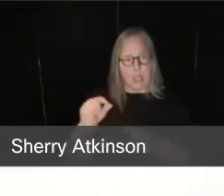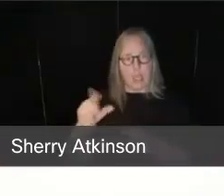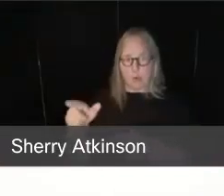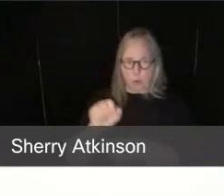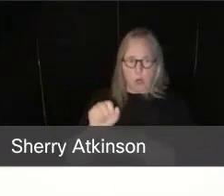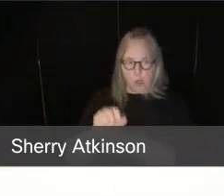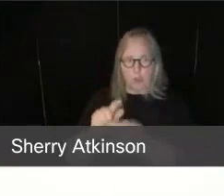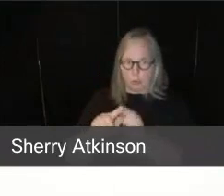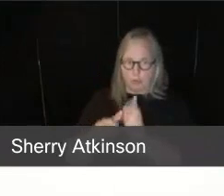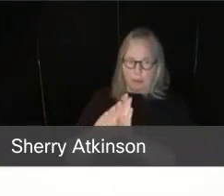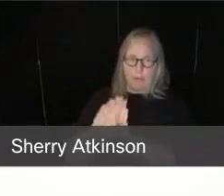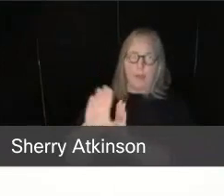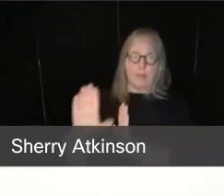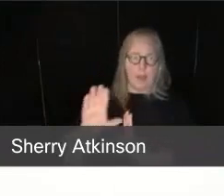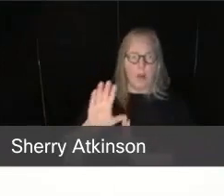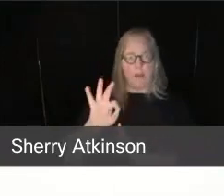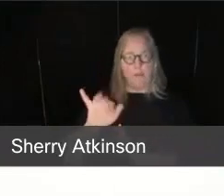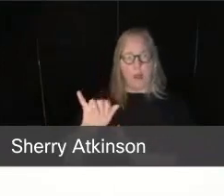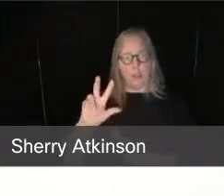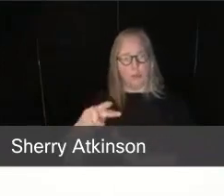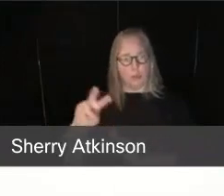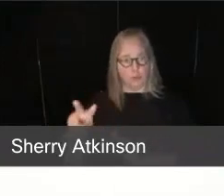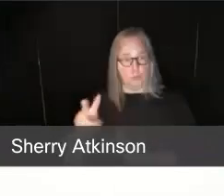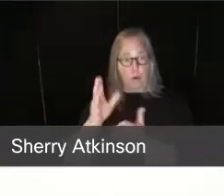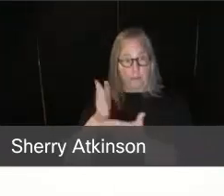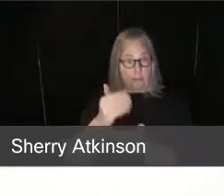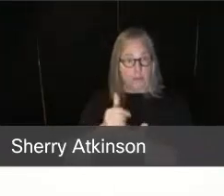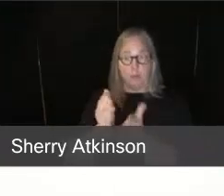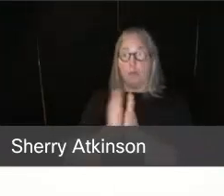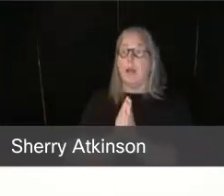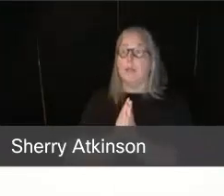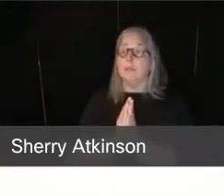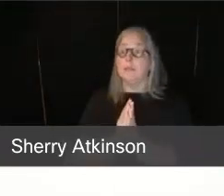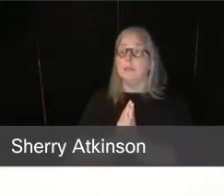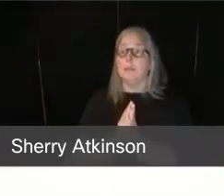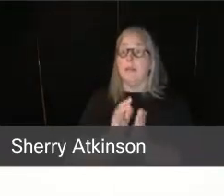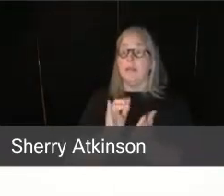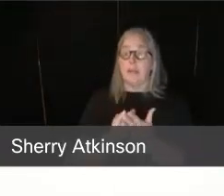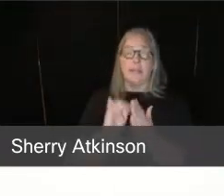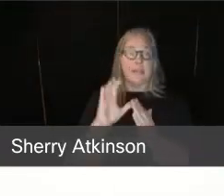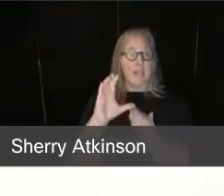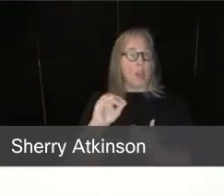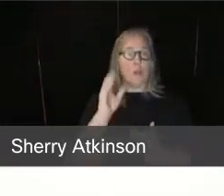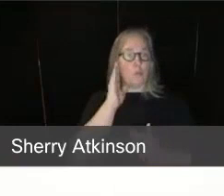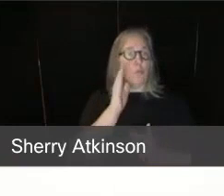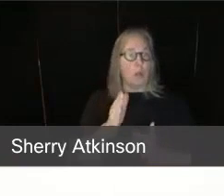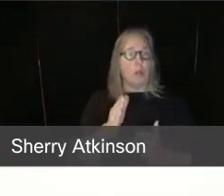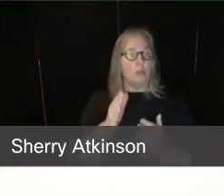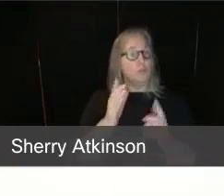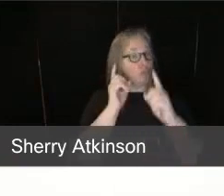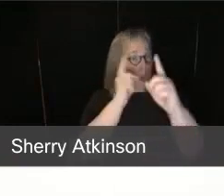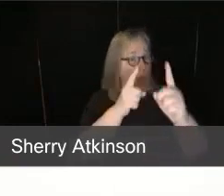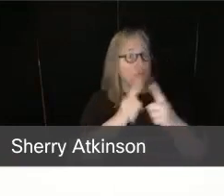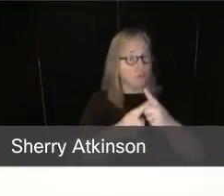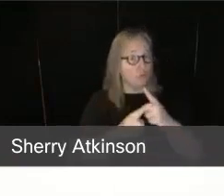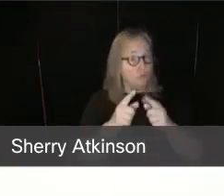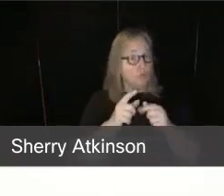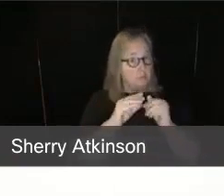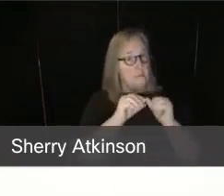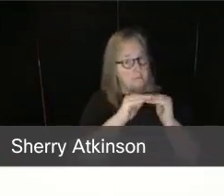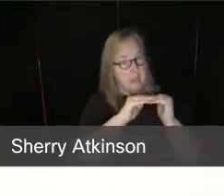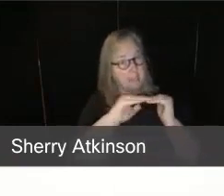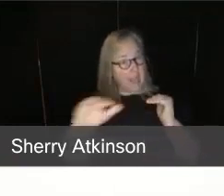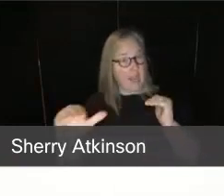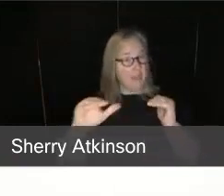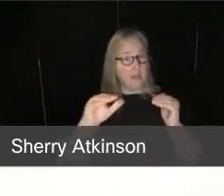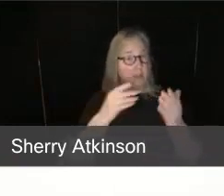their FY22 budget request, that the county is going to strive to maintain the funding projection we